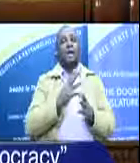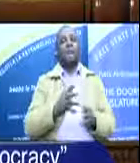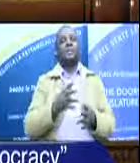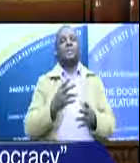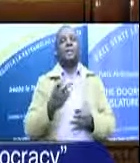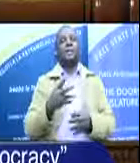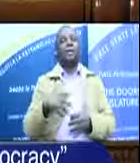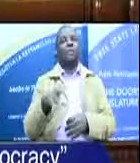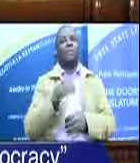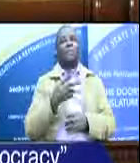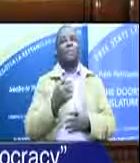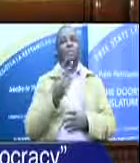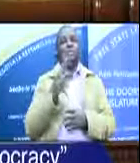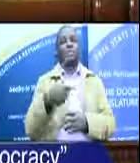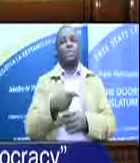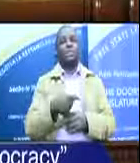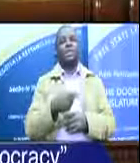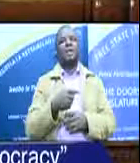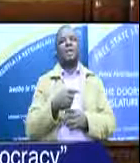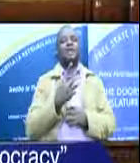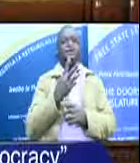setjhaba ba